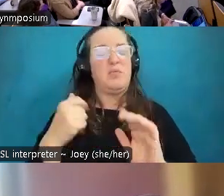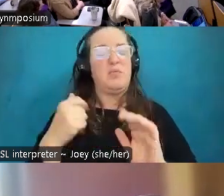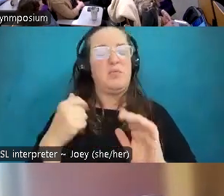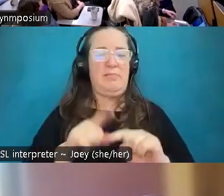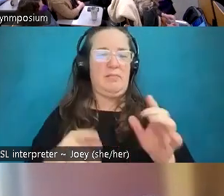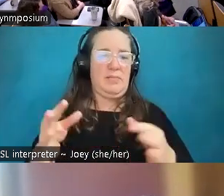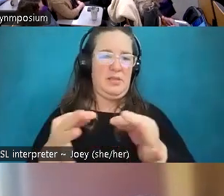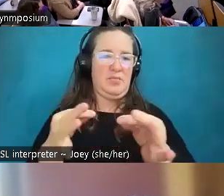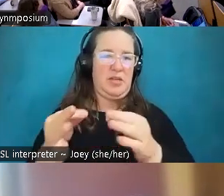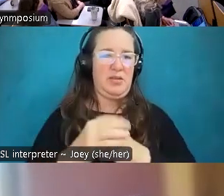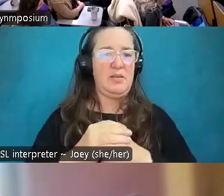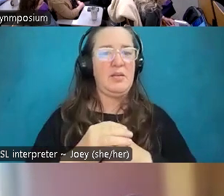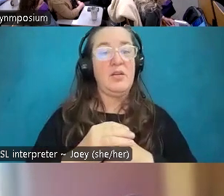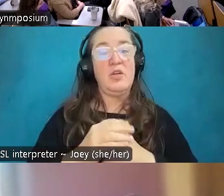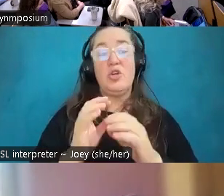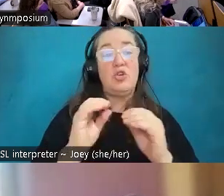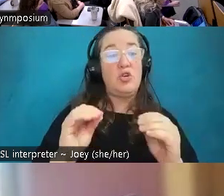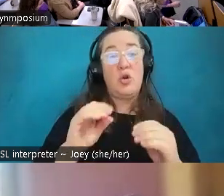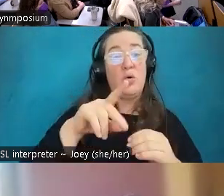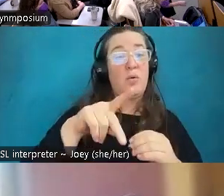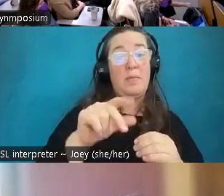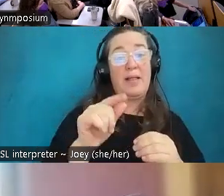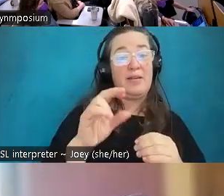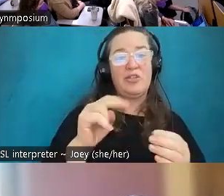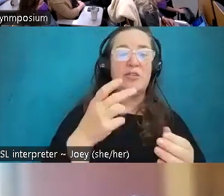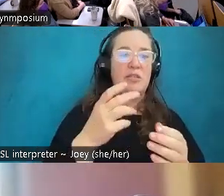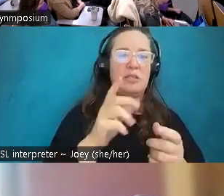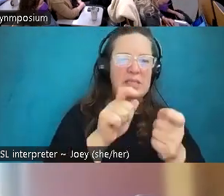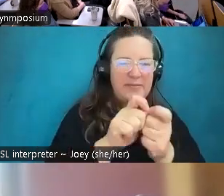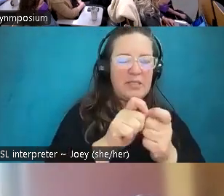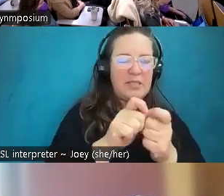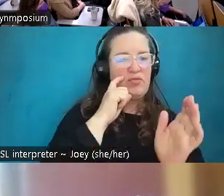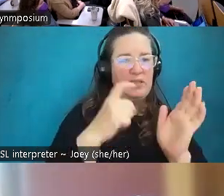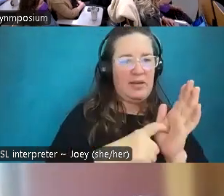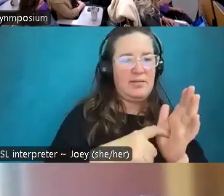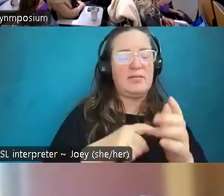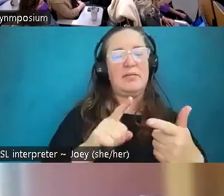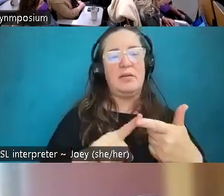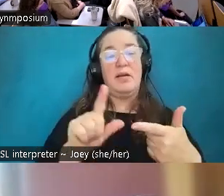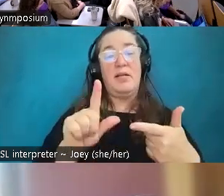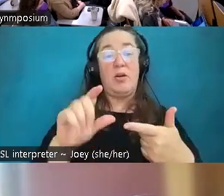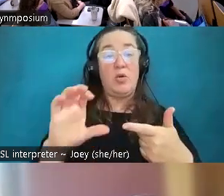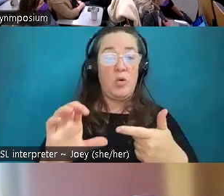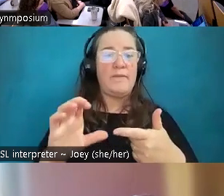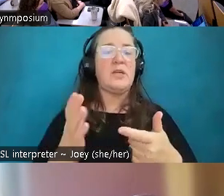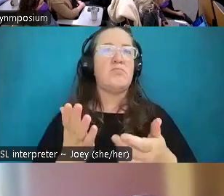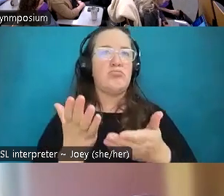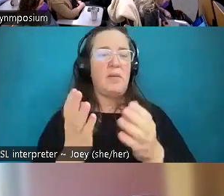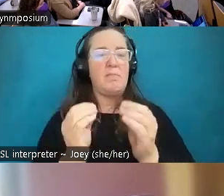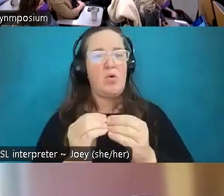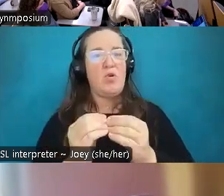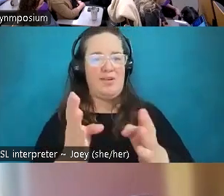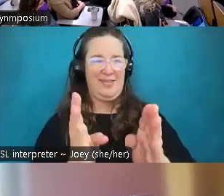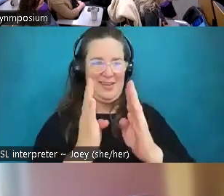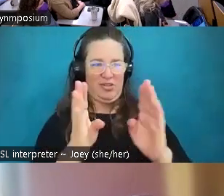although no one pathogen is implicated in ME/CFS. Long COVID brought attention to this illness, and ME/CFS